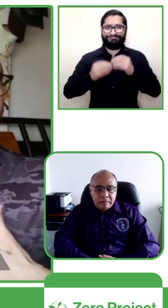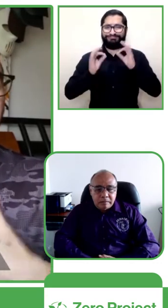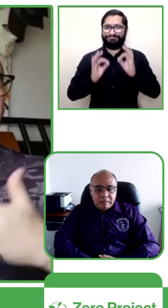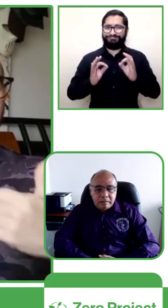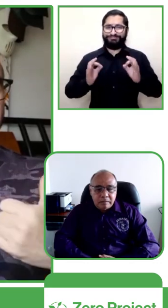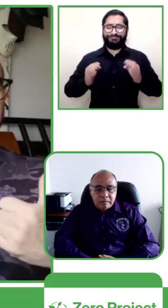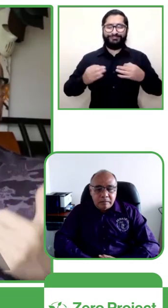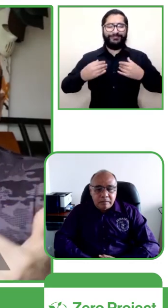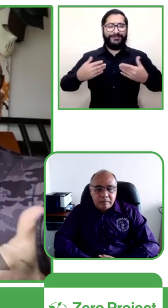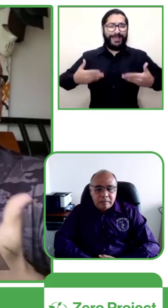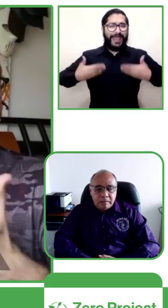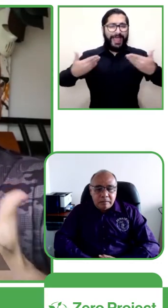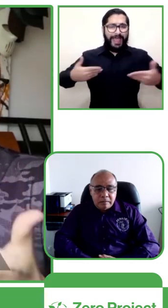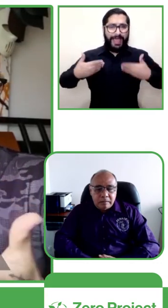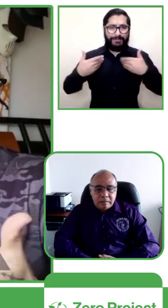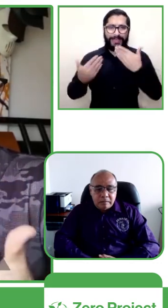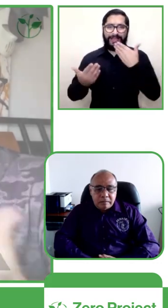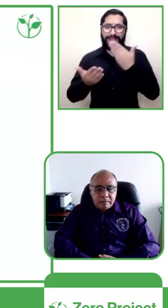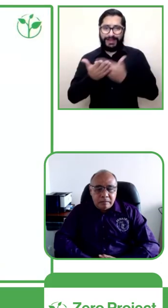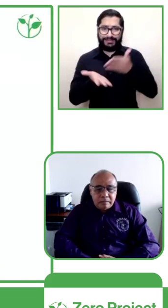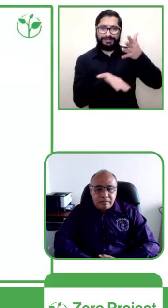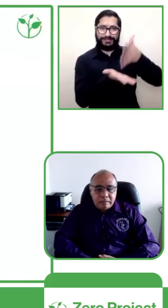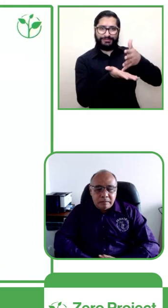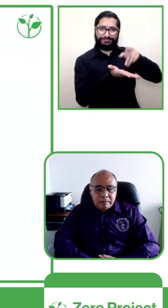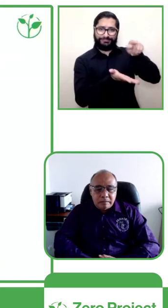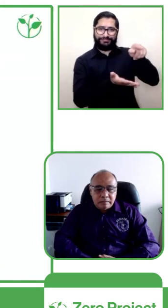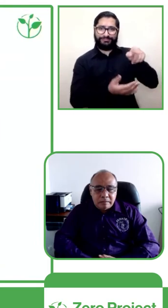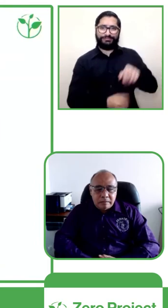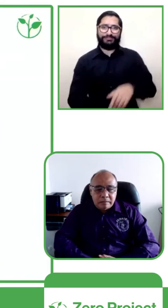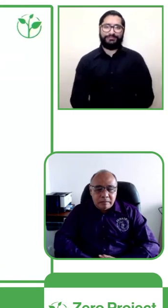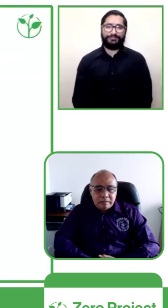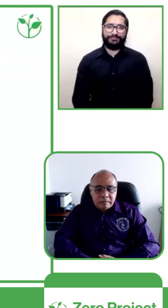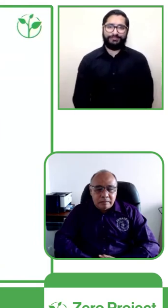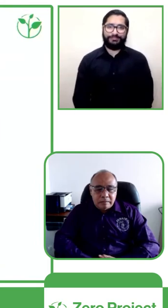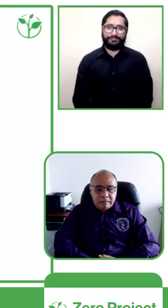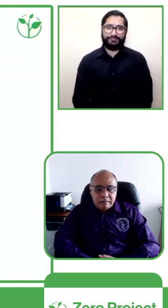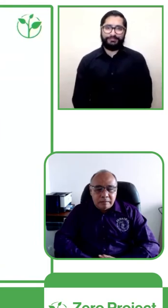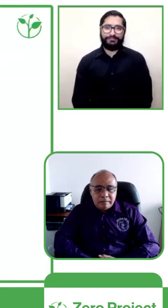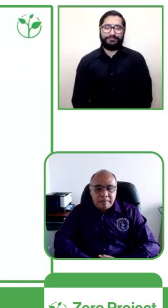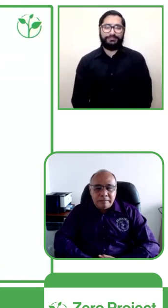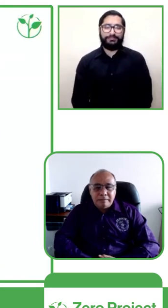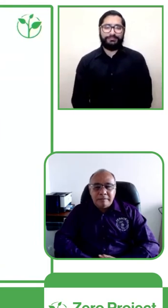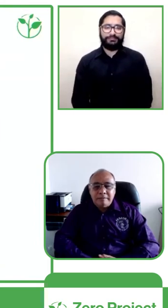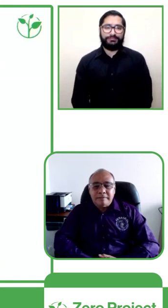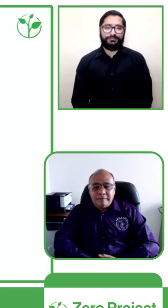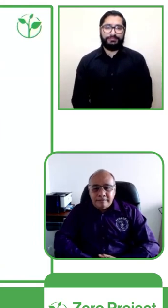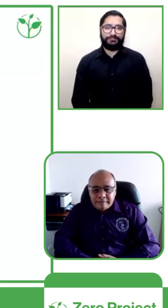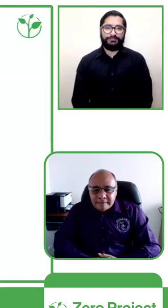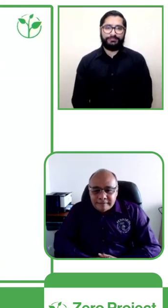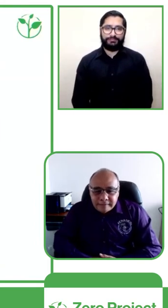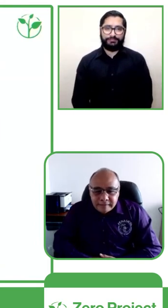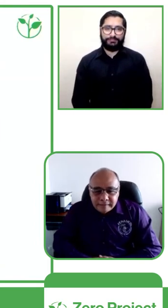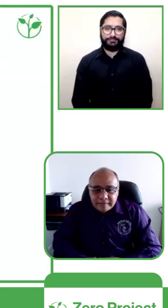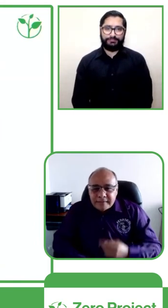And this, of course, is very calming and makes me truly happy. Thank you.